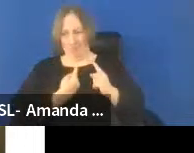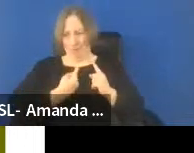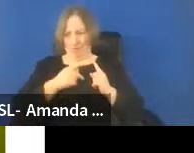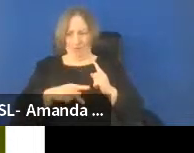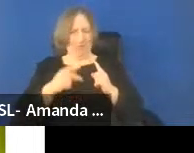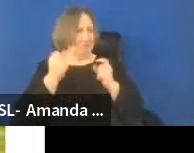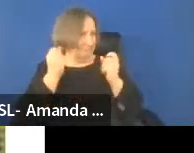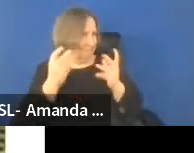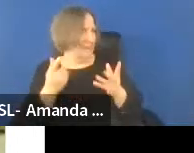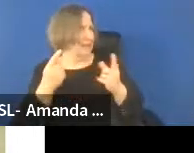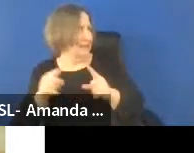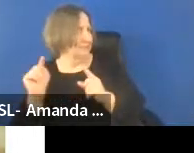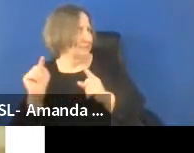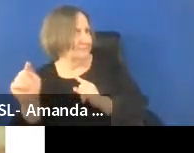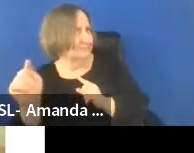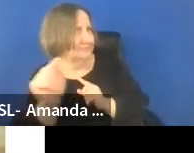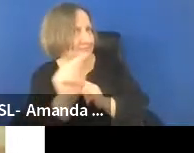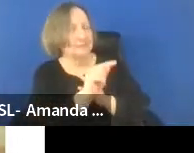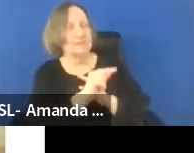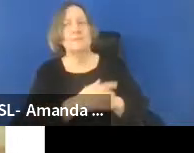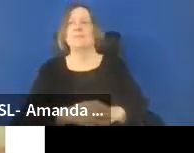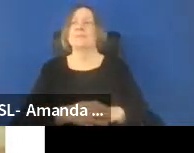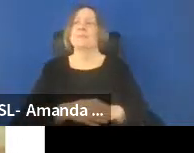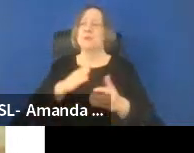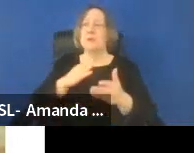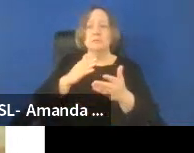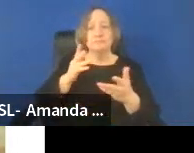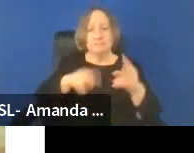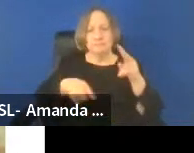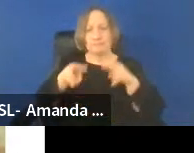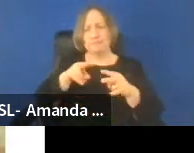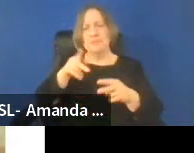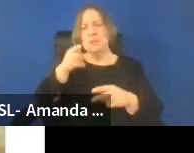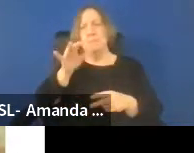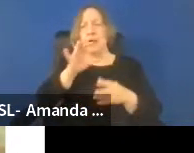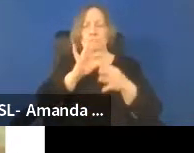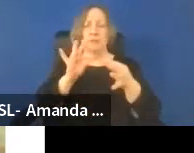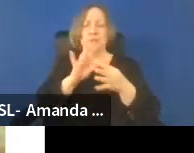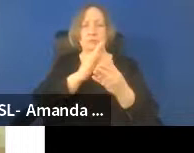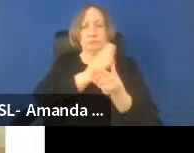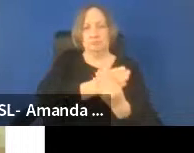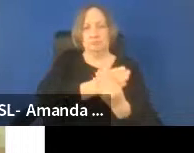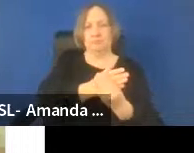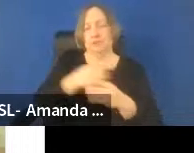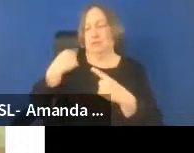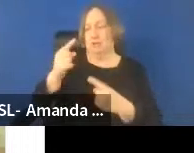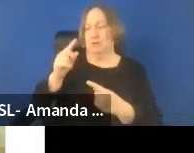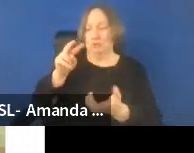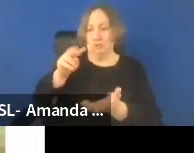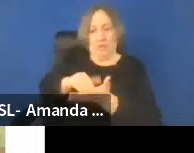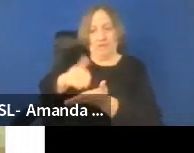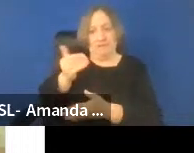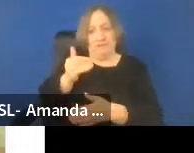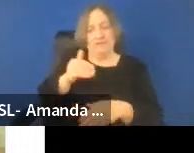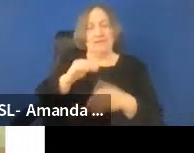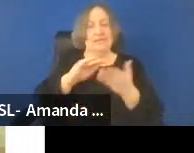person. A closer look at public records found since 2015, the city has